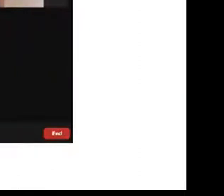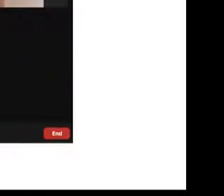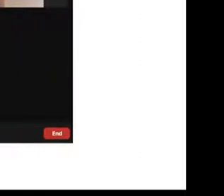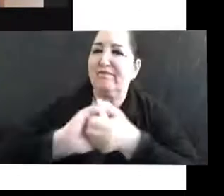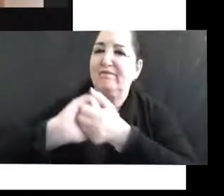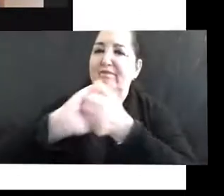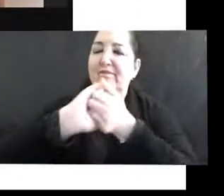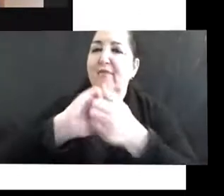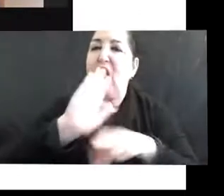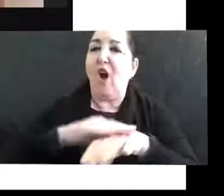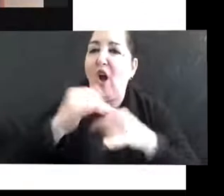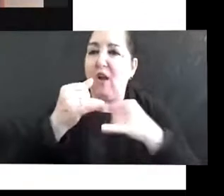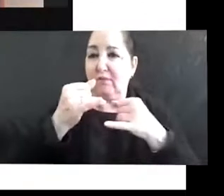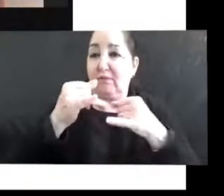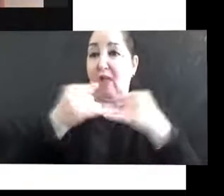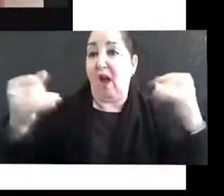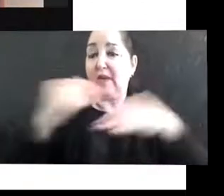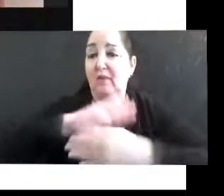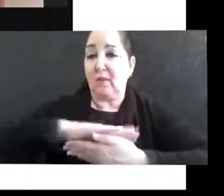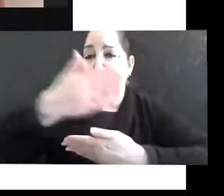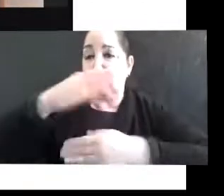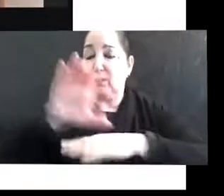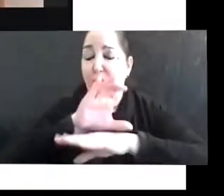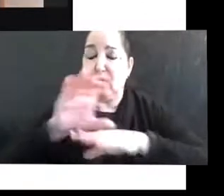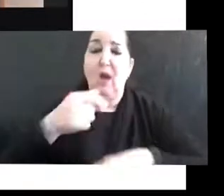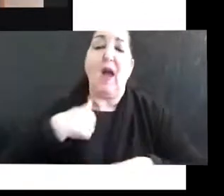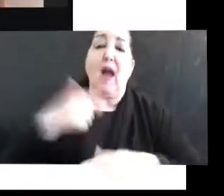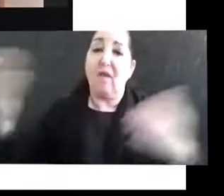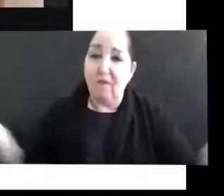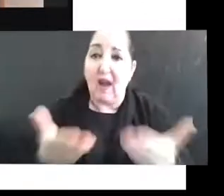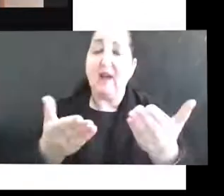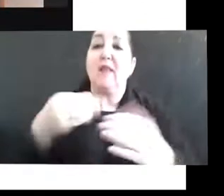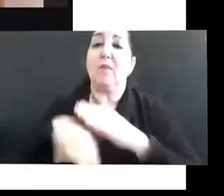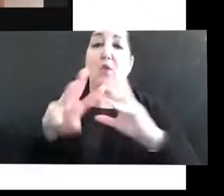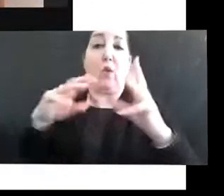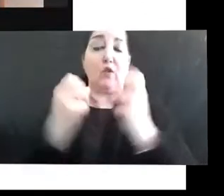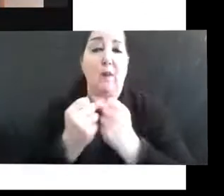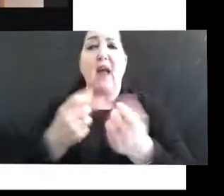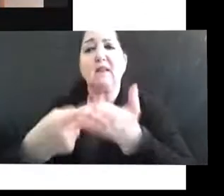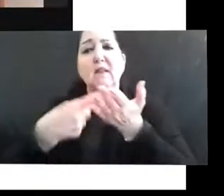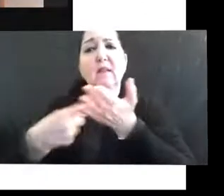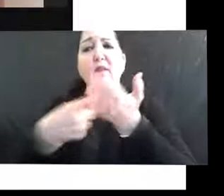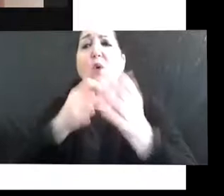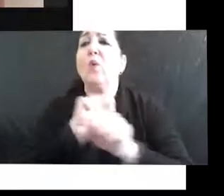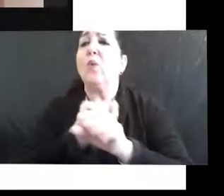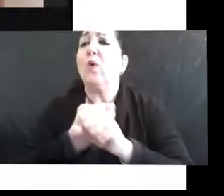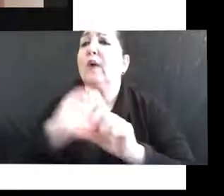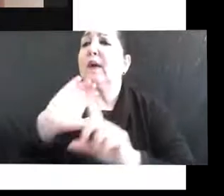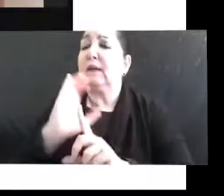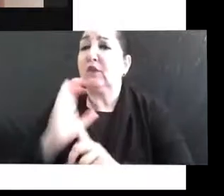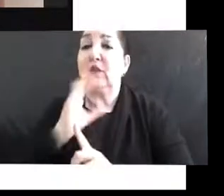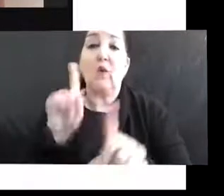them to do a workshop, and I invited them to talk to each other and me about their working